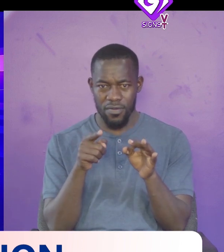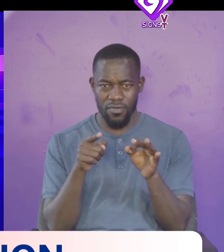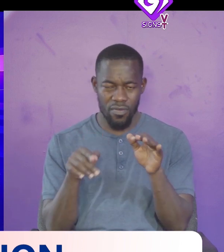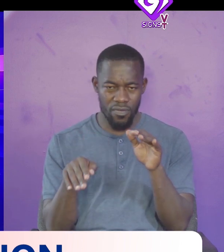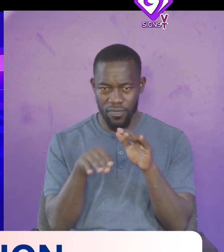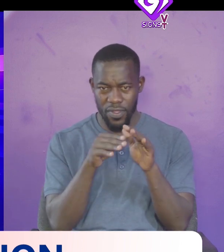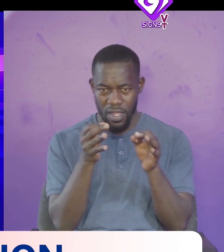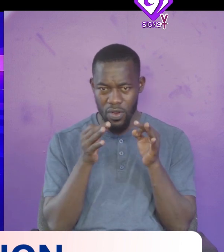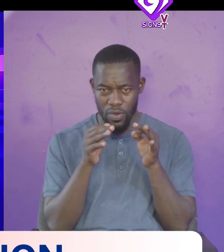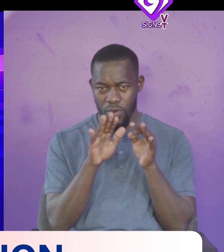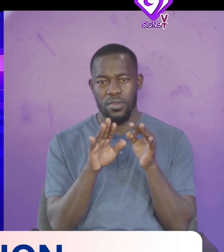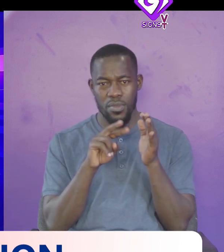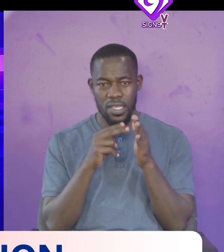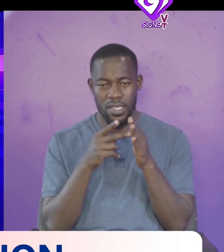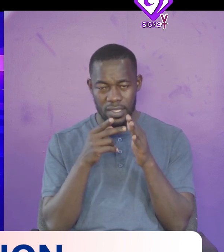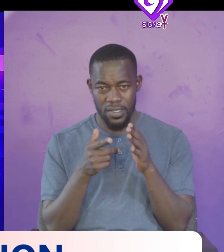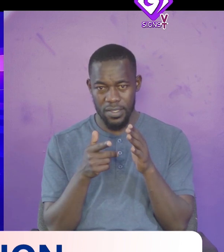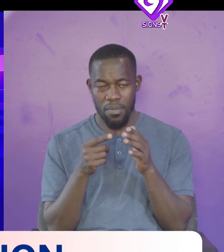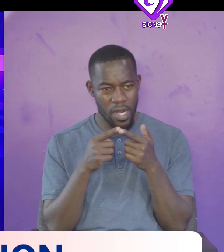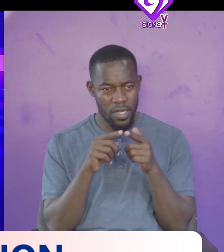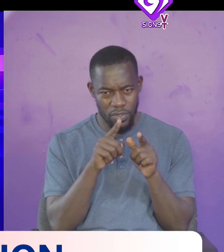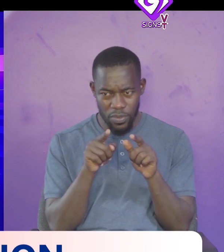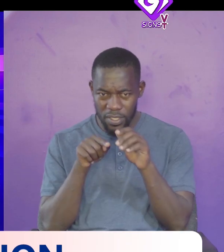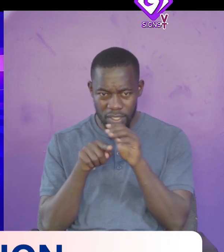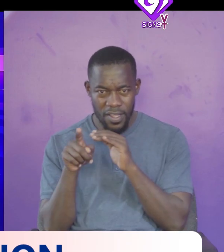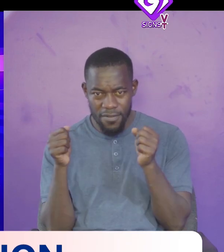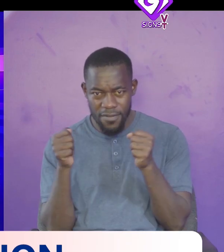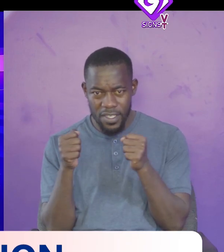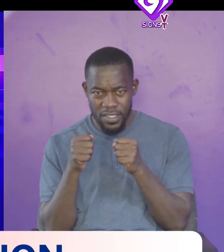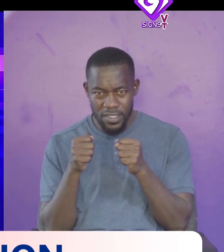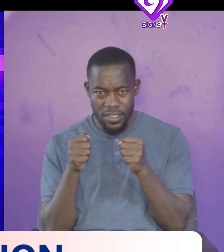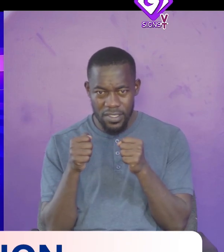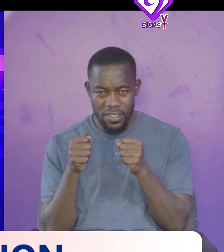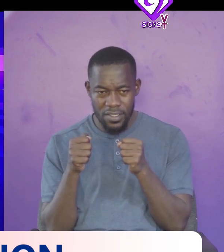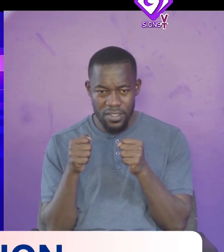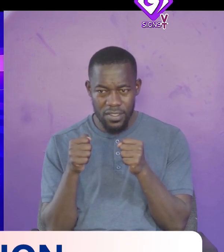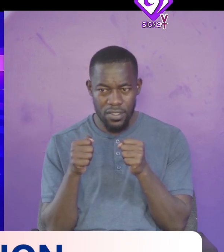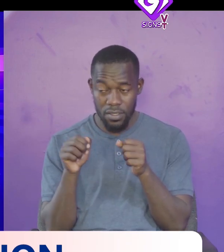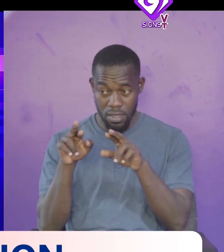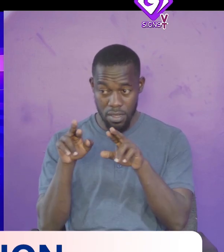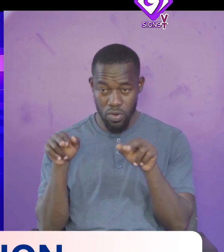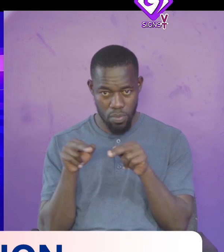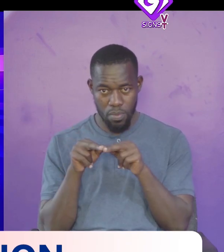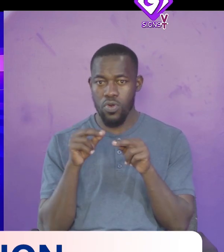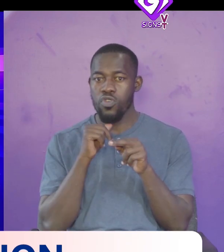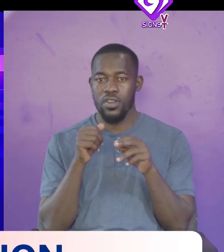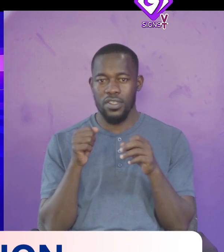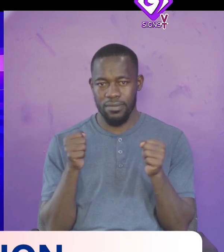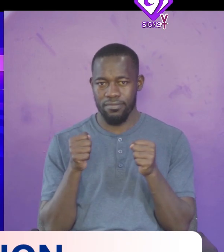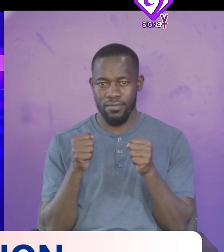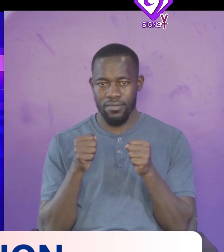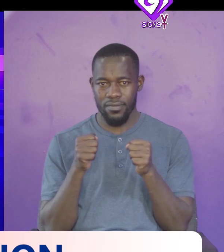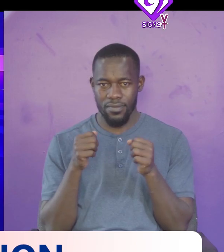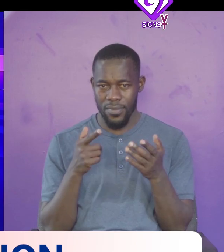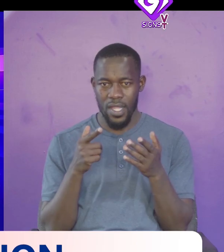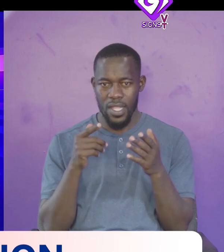our actions. But were you in a room or were you in a fridge? We were in Communicado. No, we were in a room, not a fridge. We were in a military camp in a